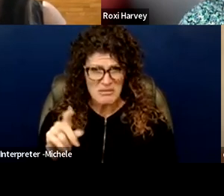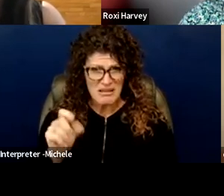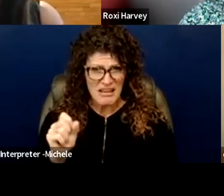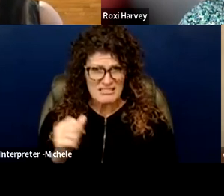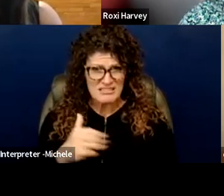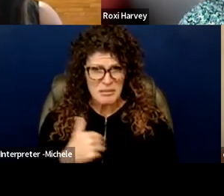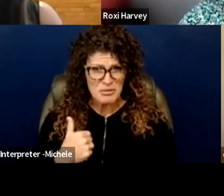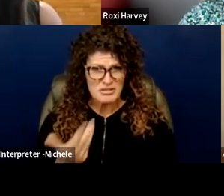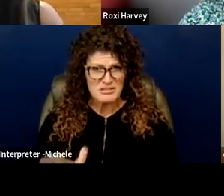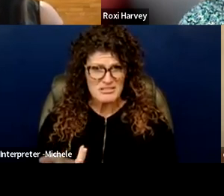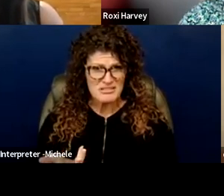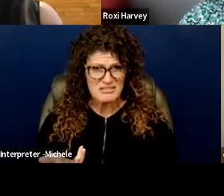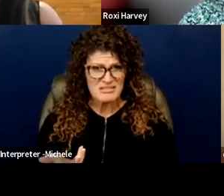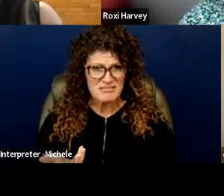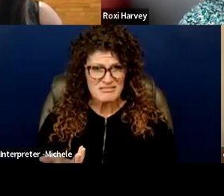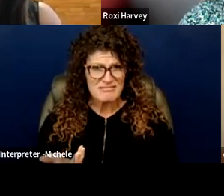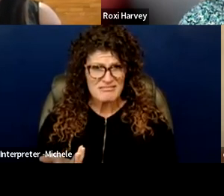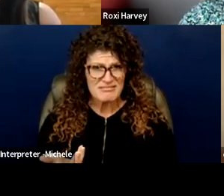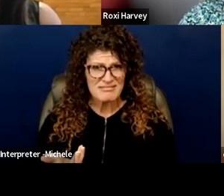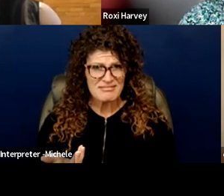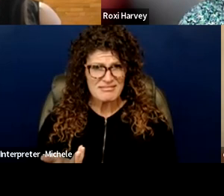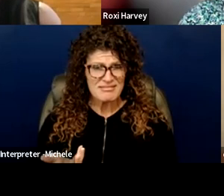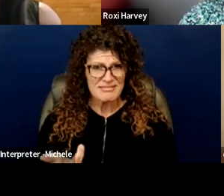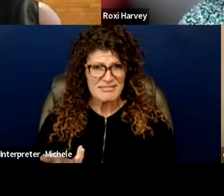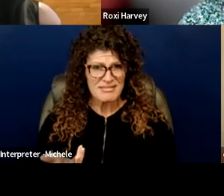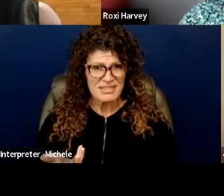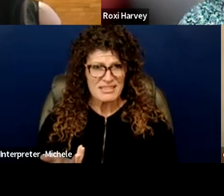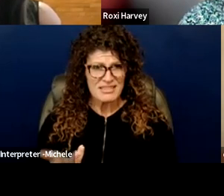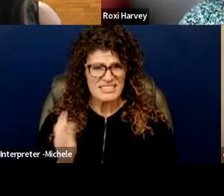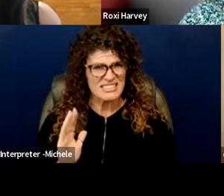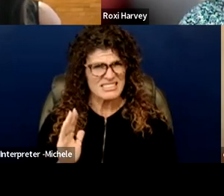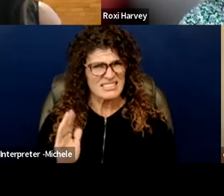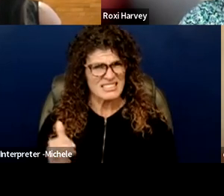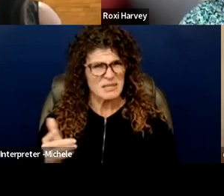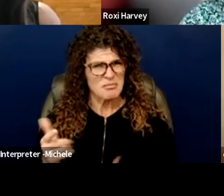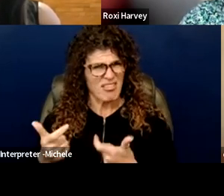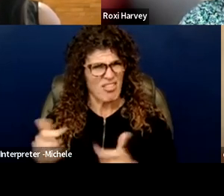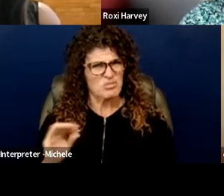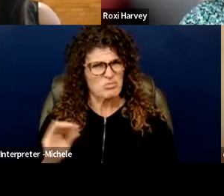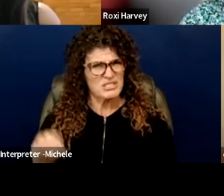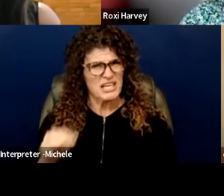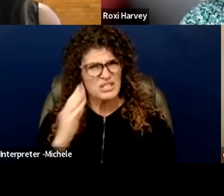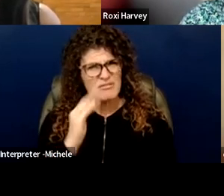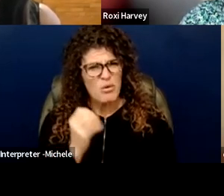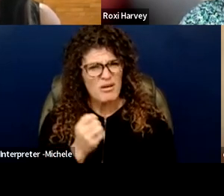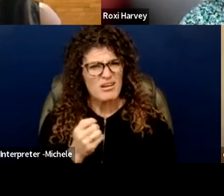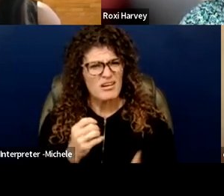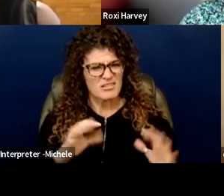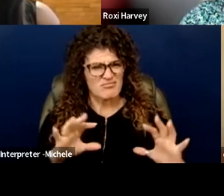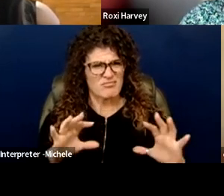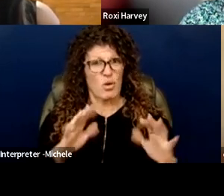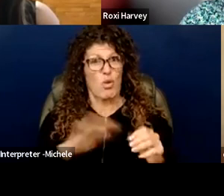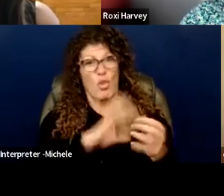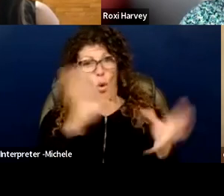members, members of the BPS community. And that seems like a pretty large percent for a very small sample